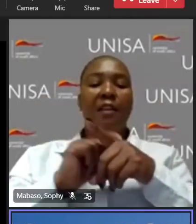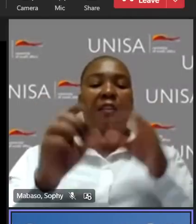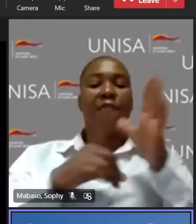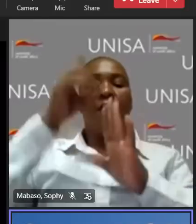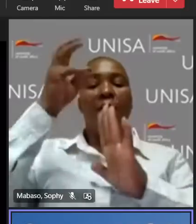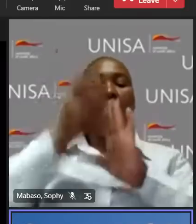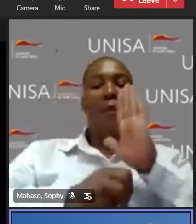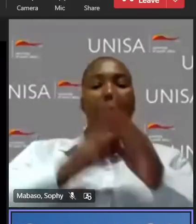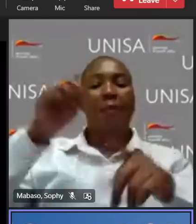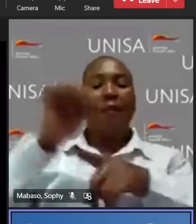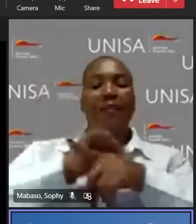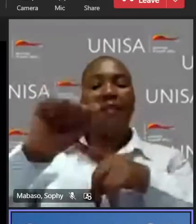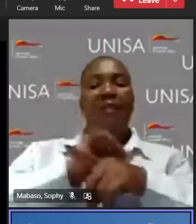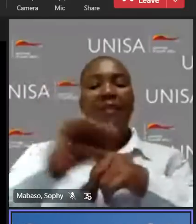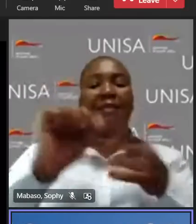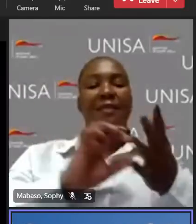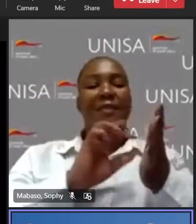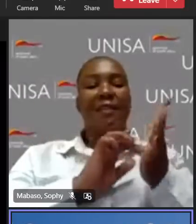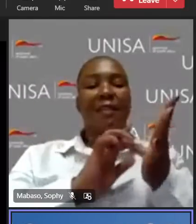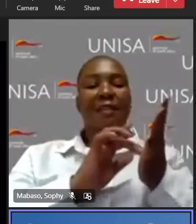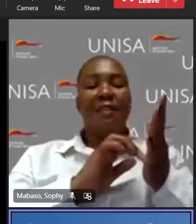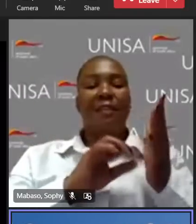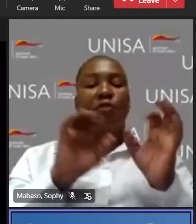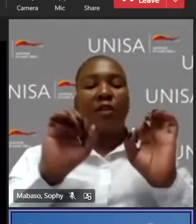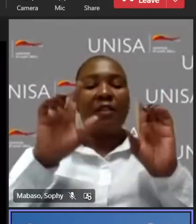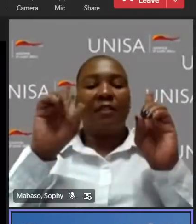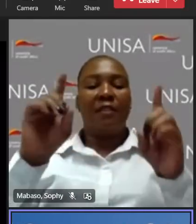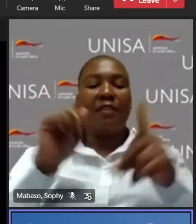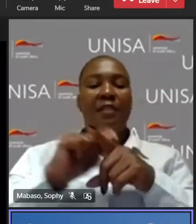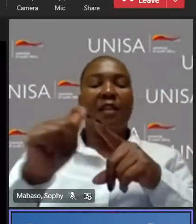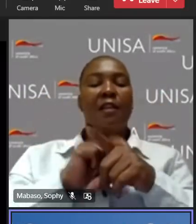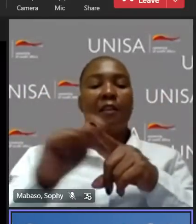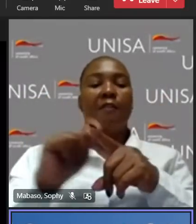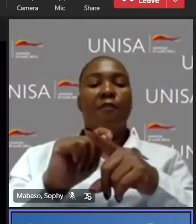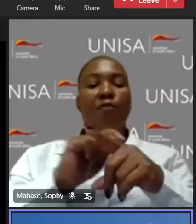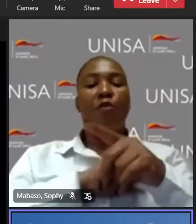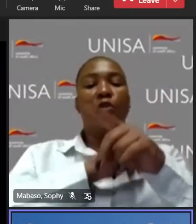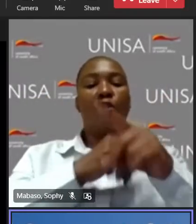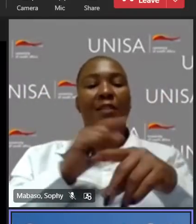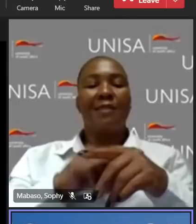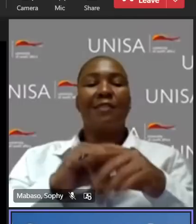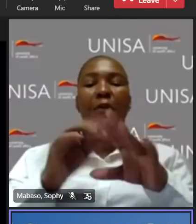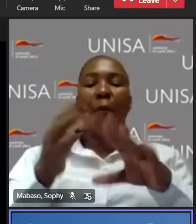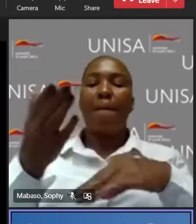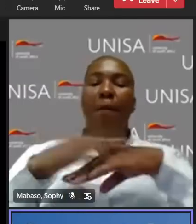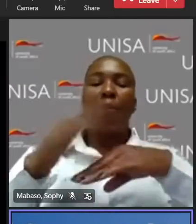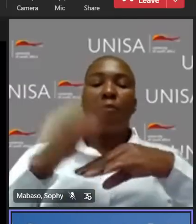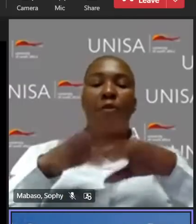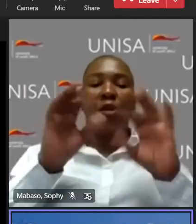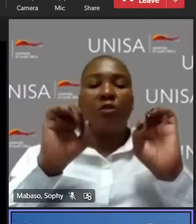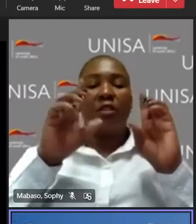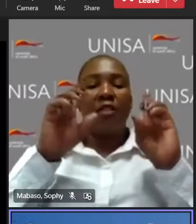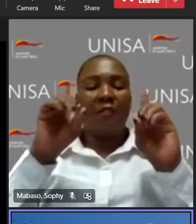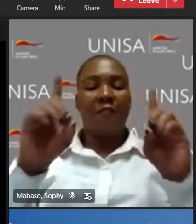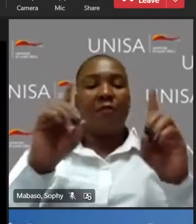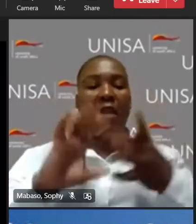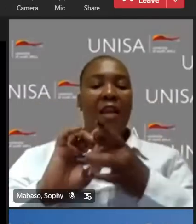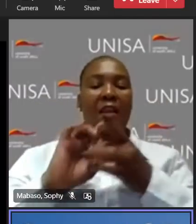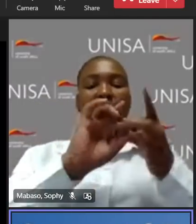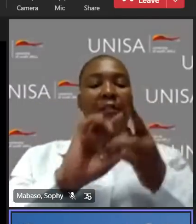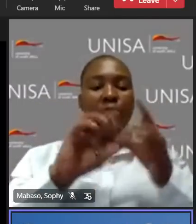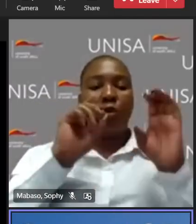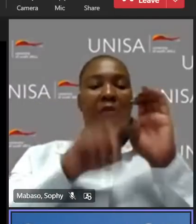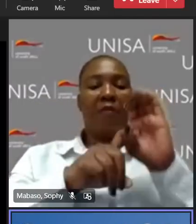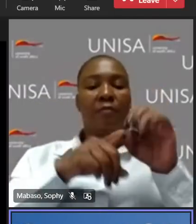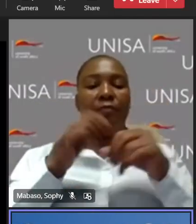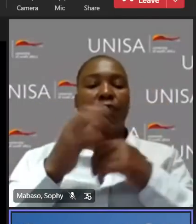Sector, Education and Training Authority. It's more educational related qualification.